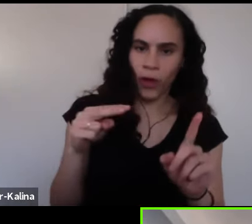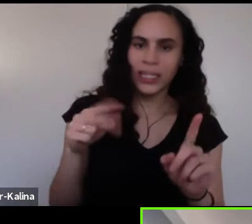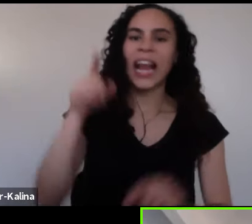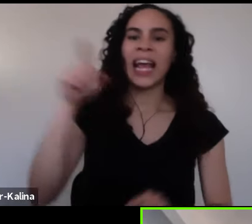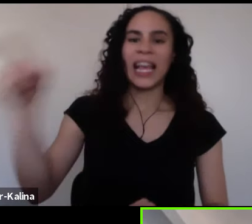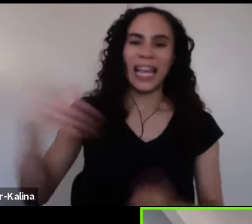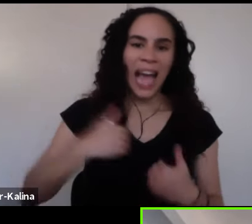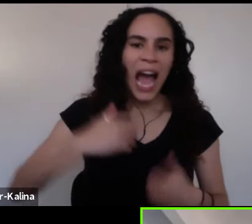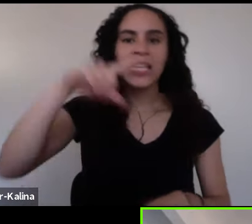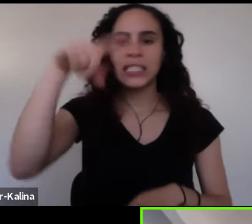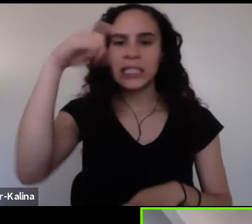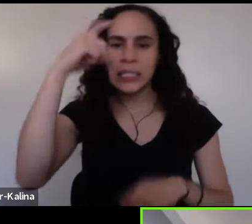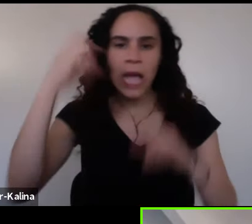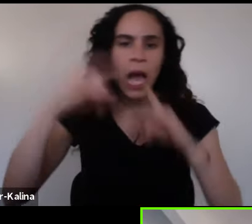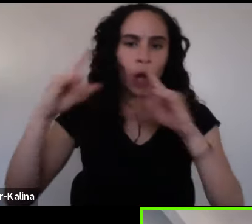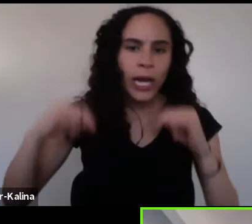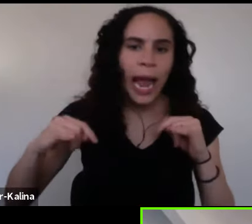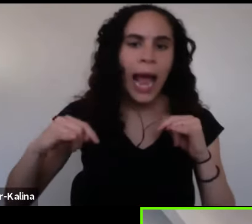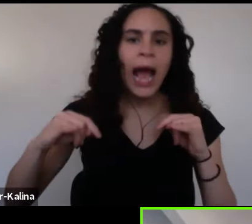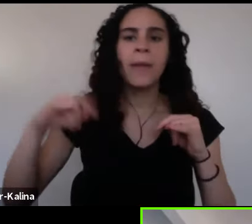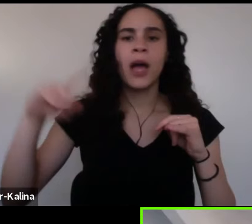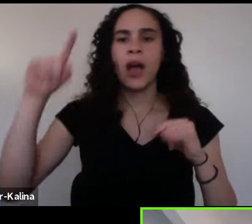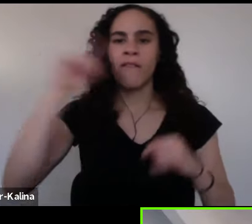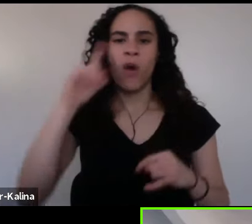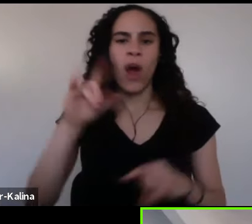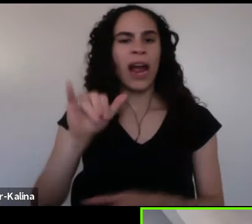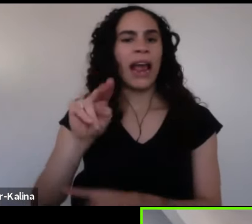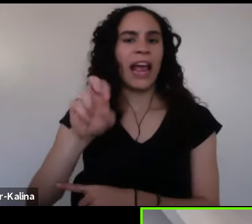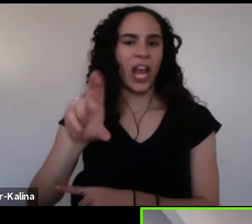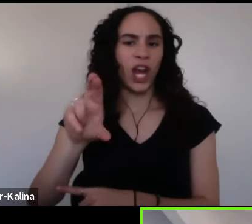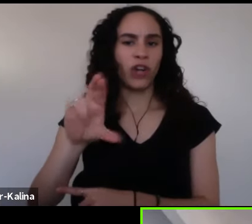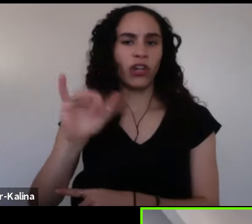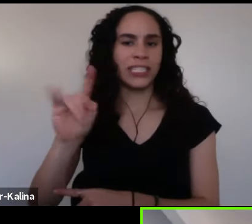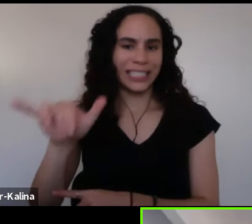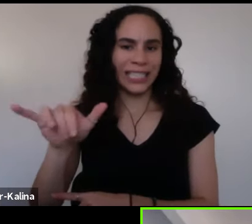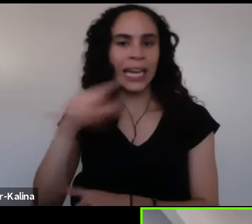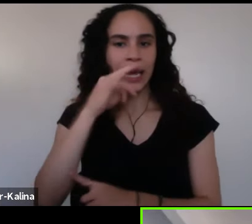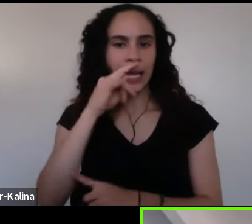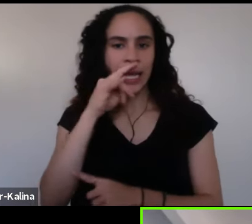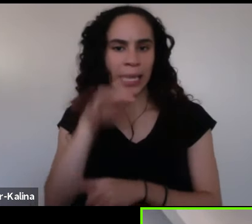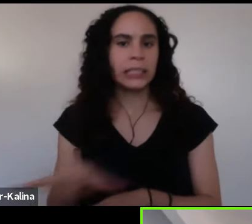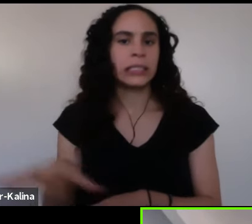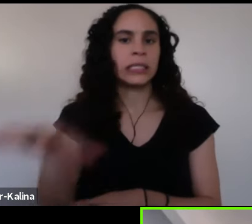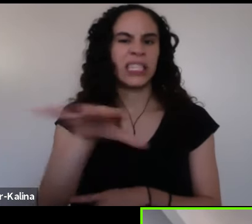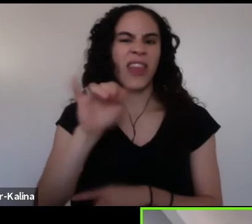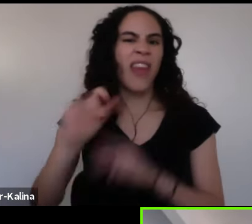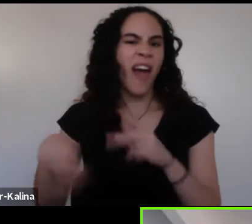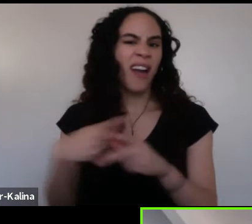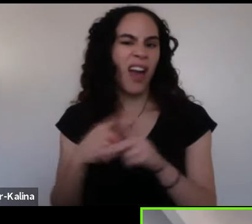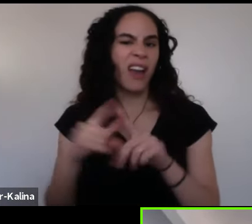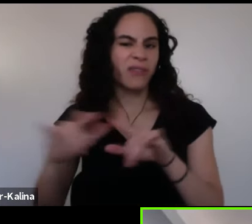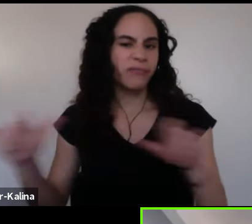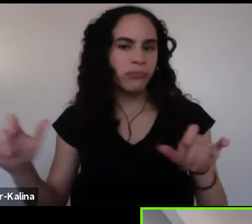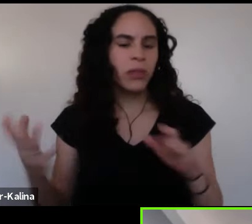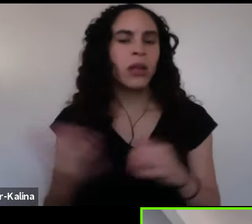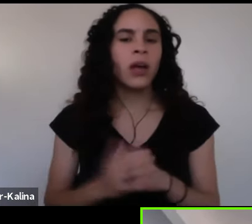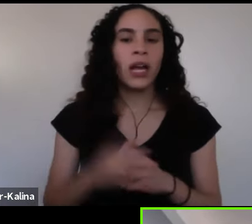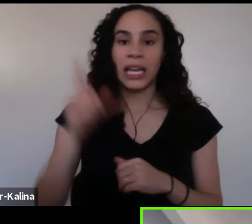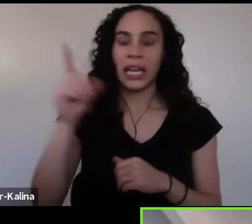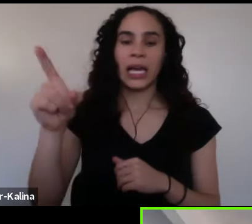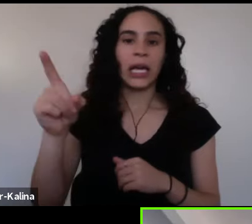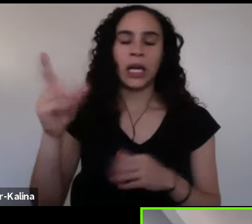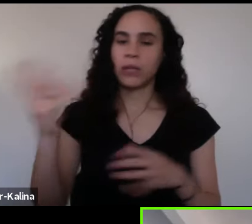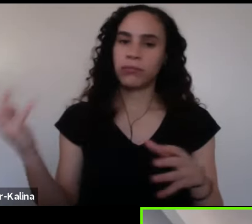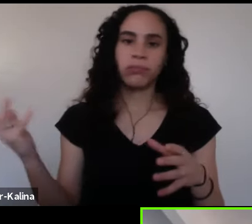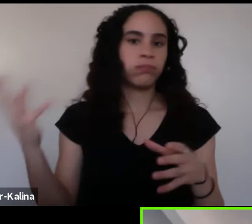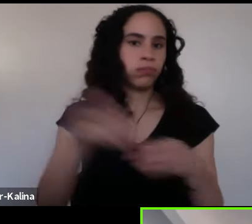camp for inner city kids and that kind of stuff. And then he also, I think he's a huge factor in my work ethic